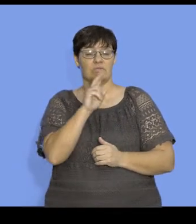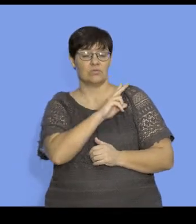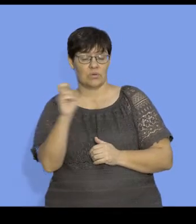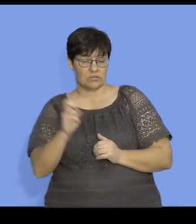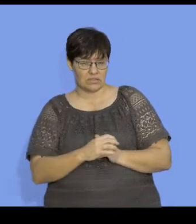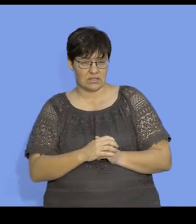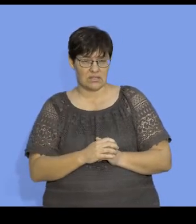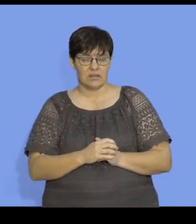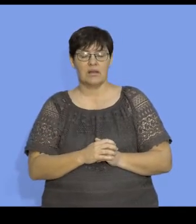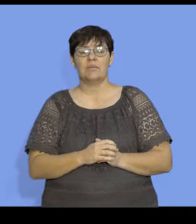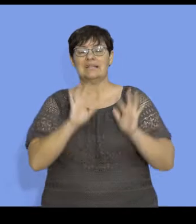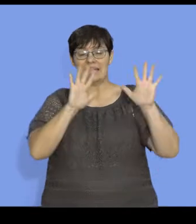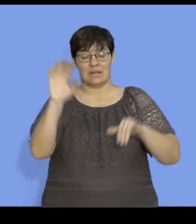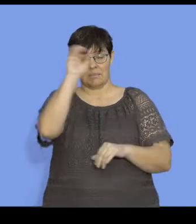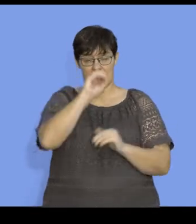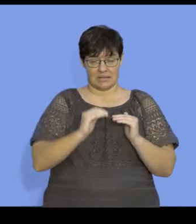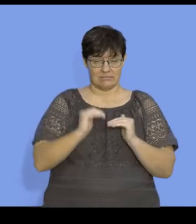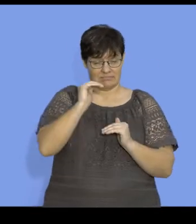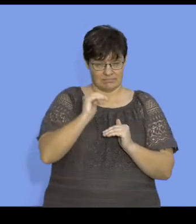3,200 times my 10%